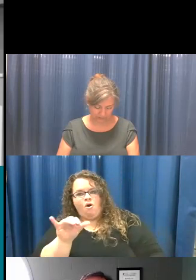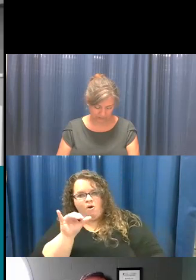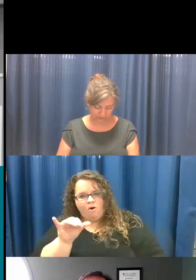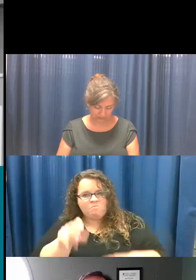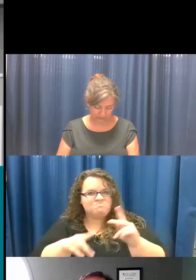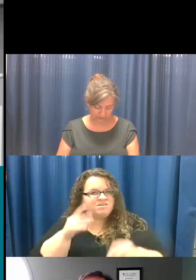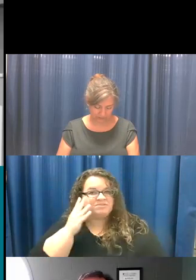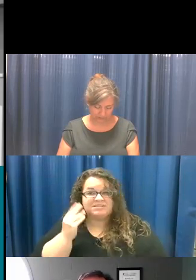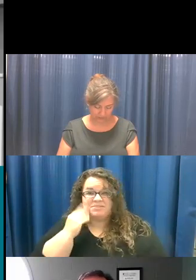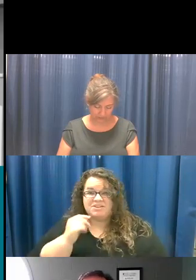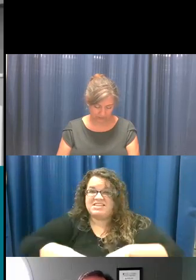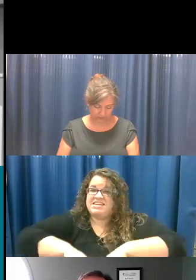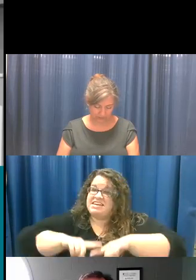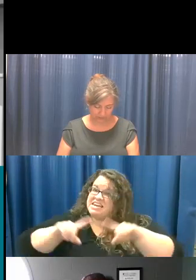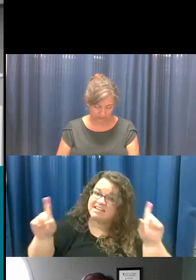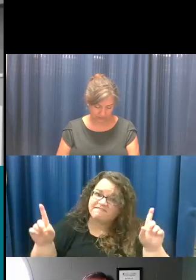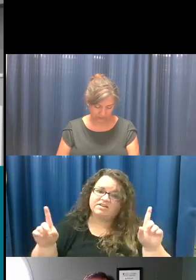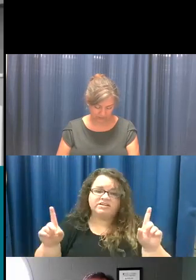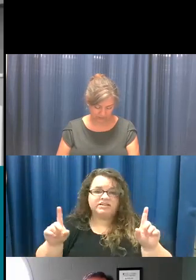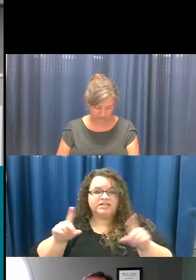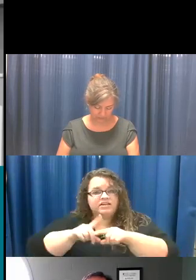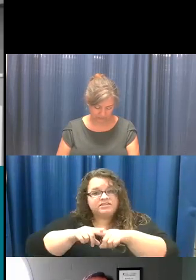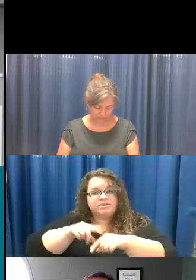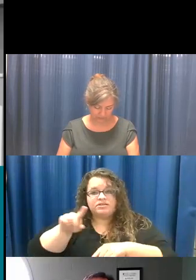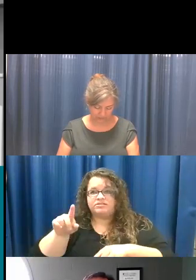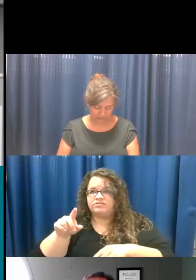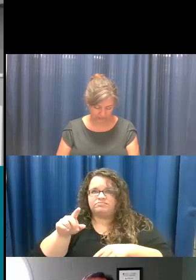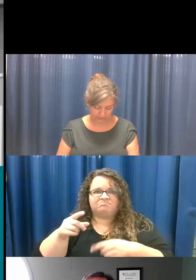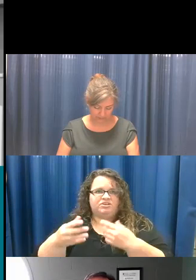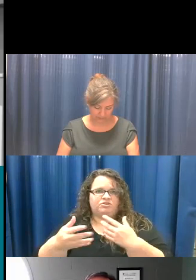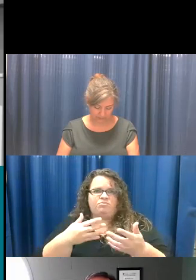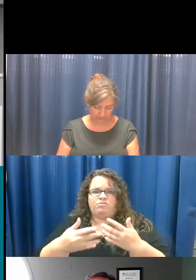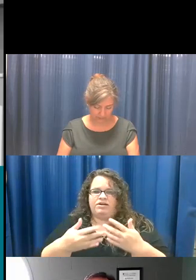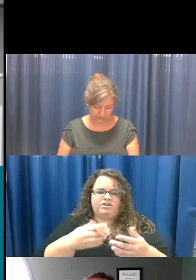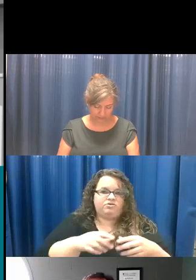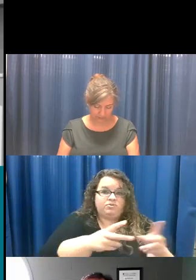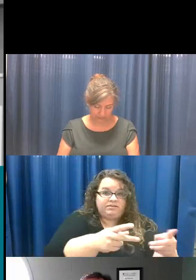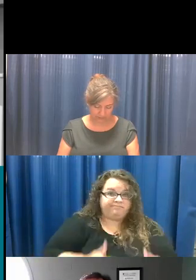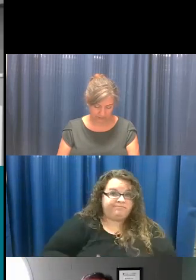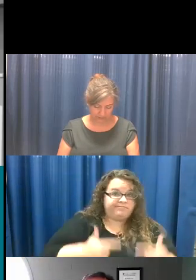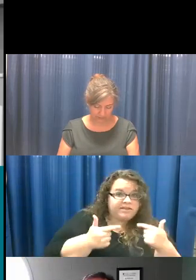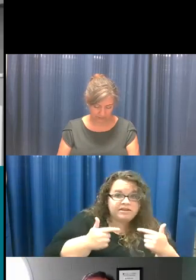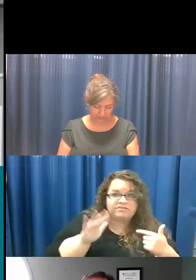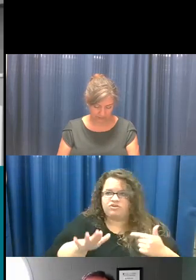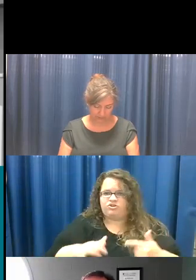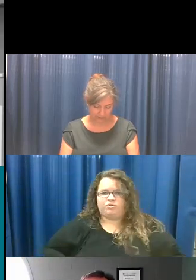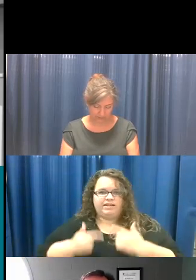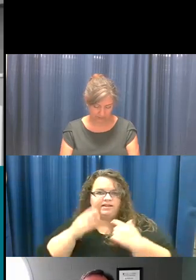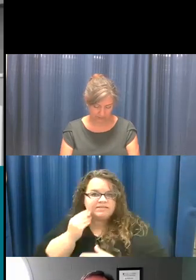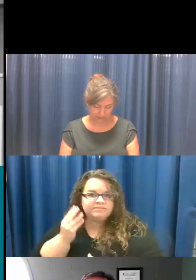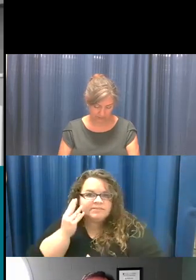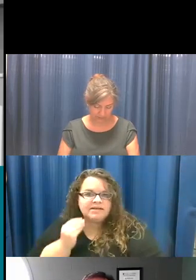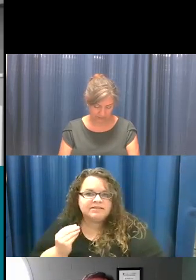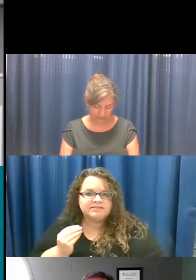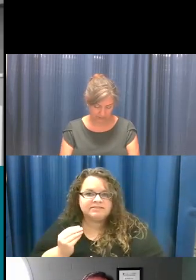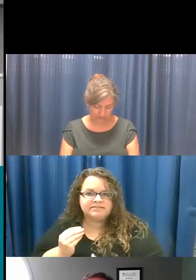different depending on where they lived in the world and what their life experiences were. Communities of color were harder